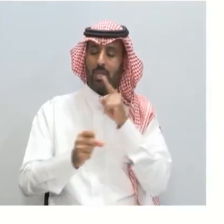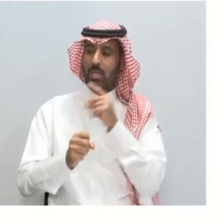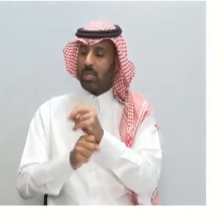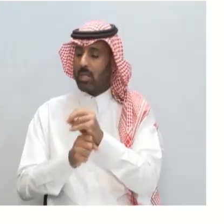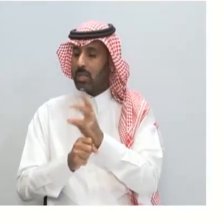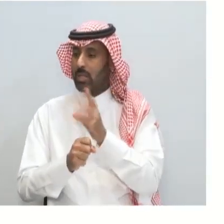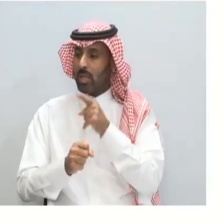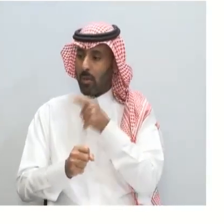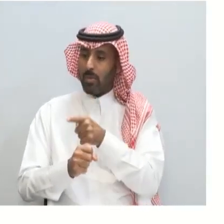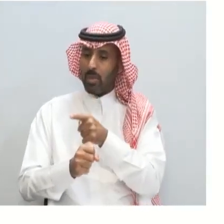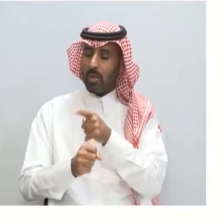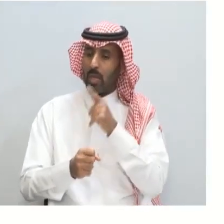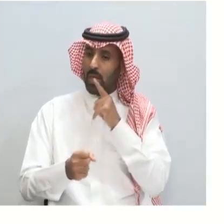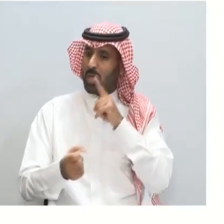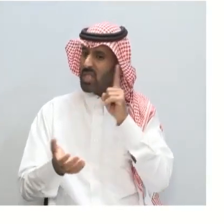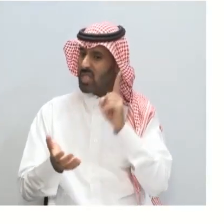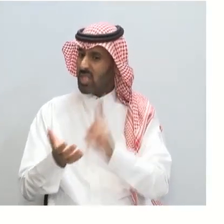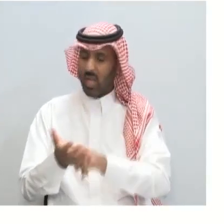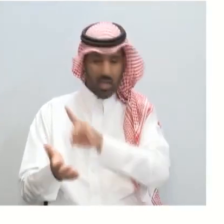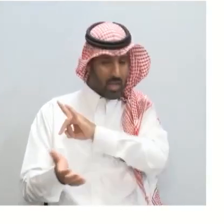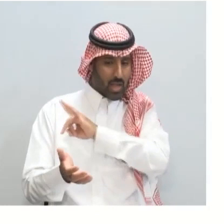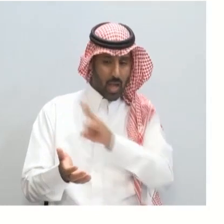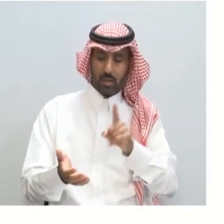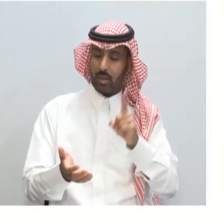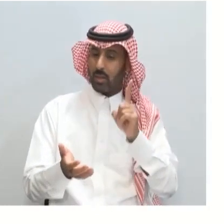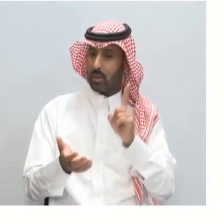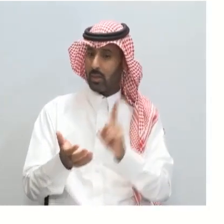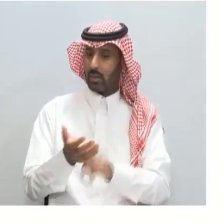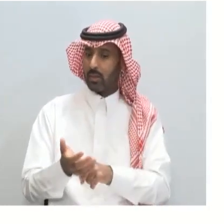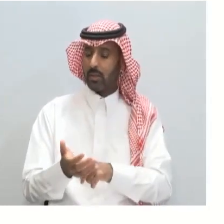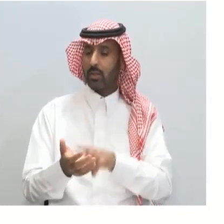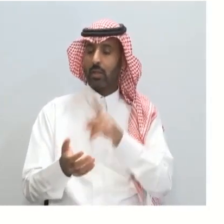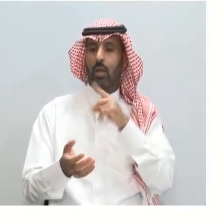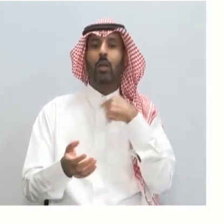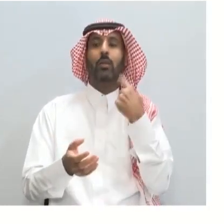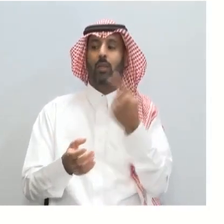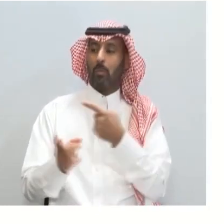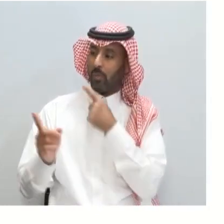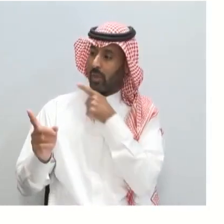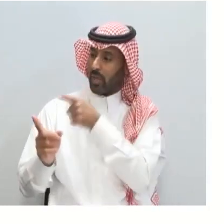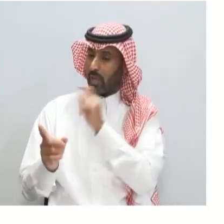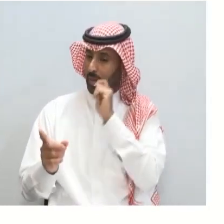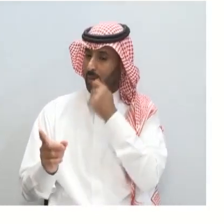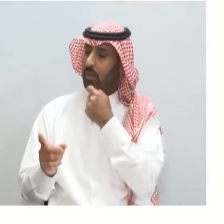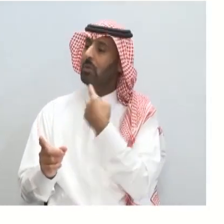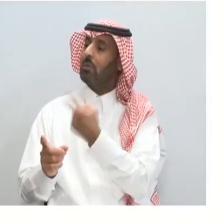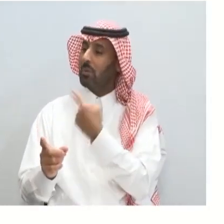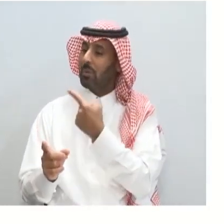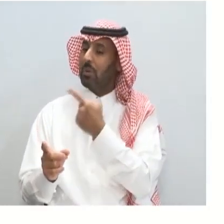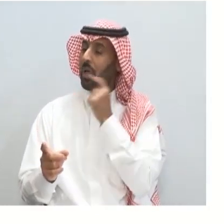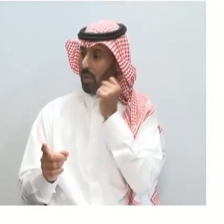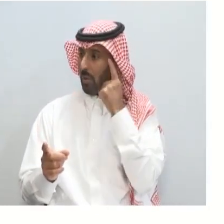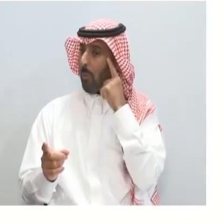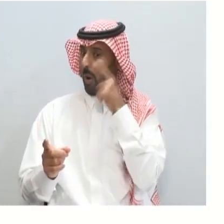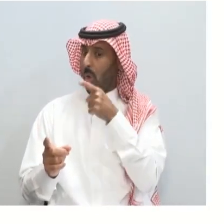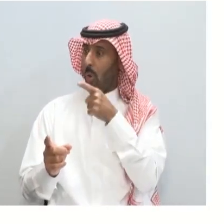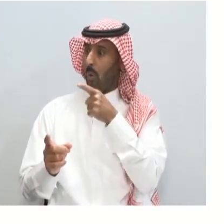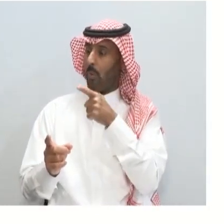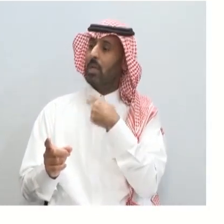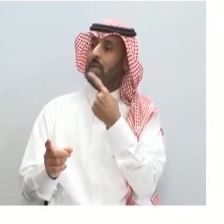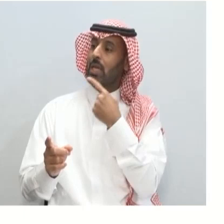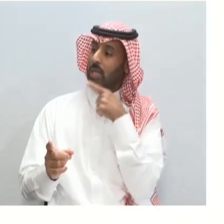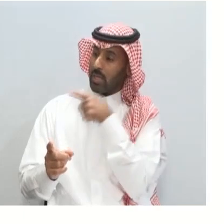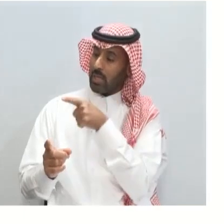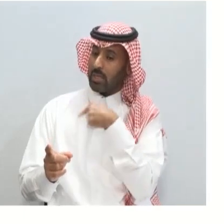something is unreal or untrue. For example, he talks as if he were an expert. He